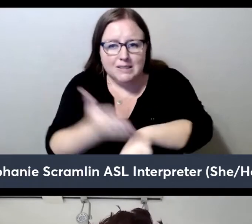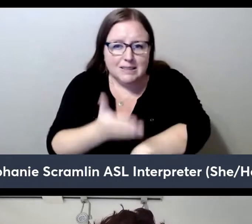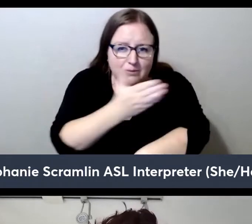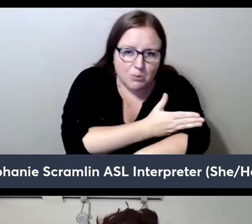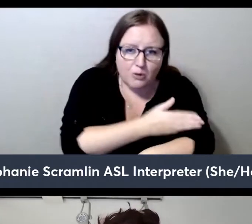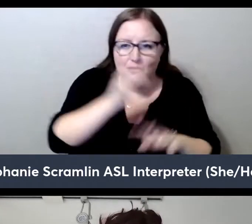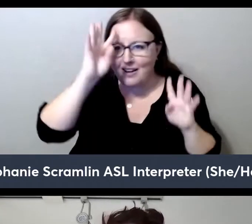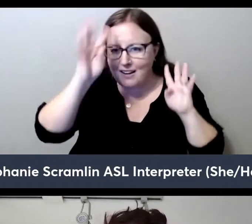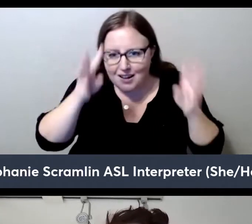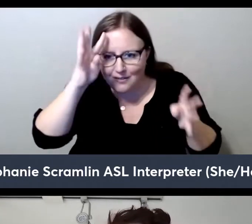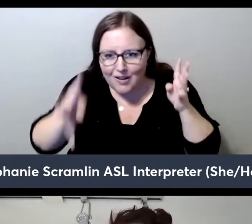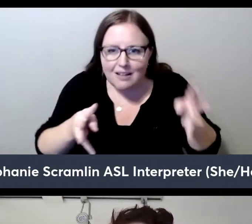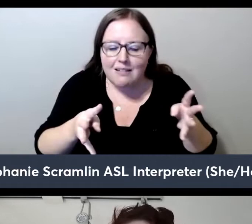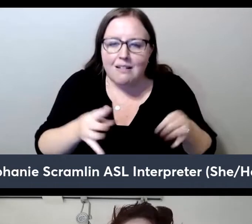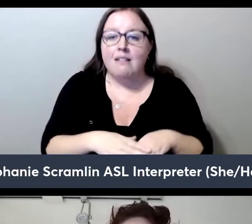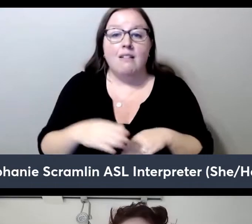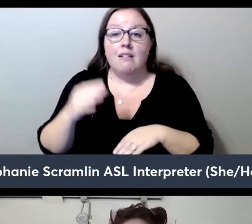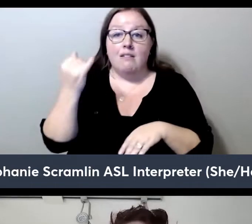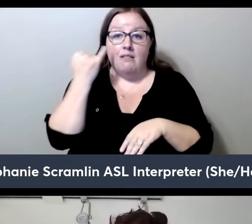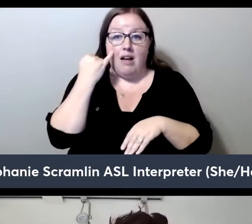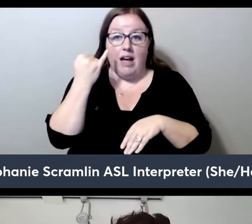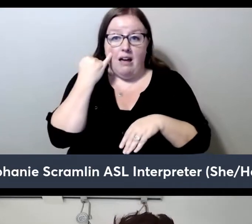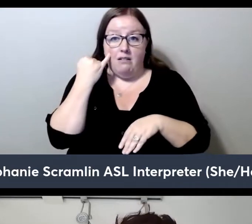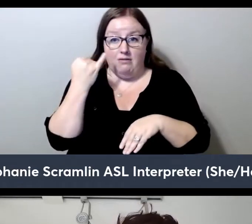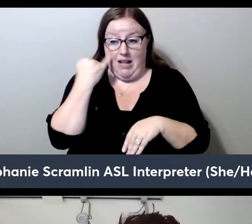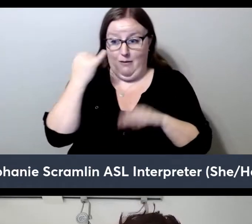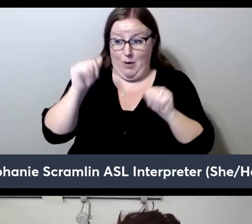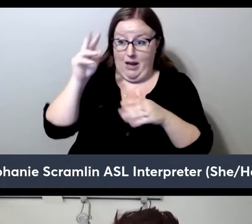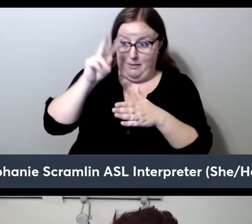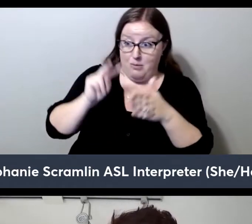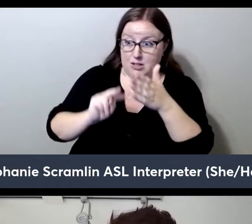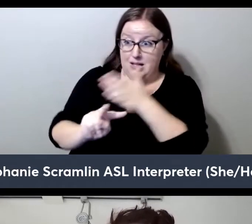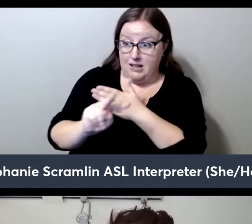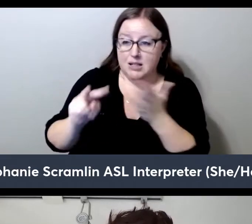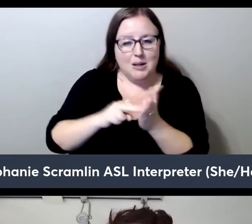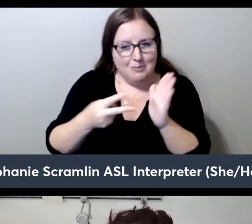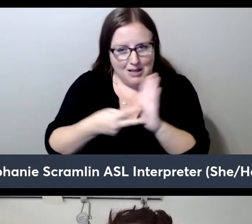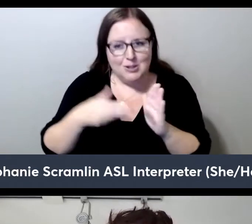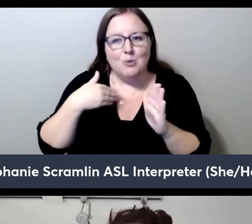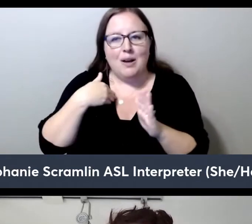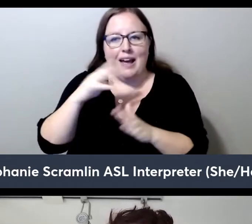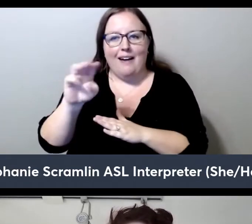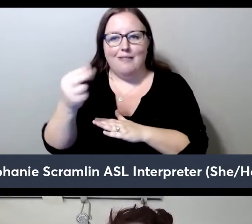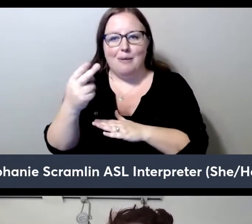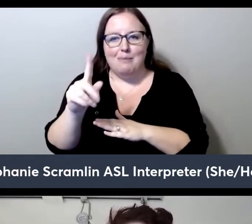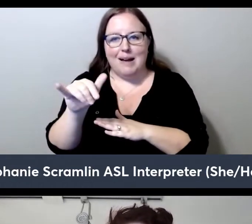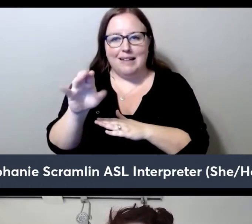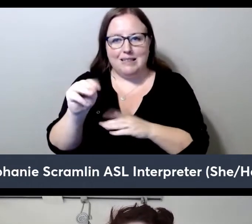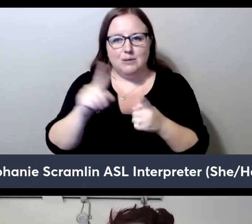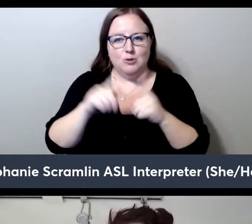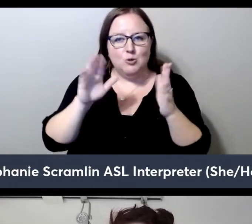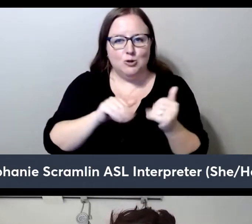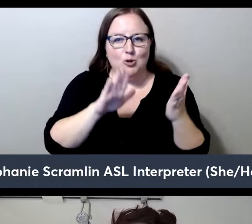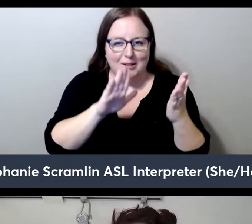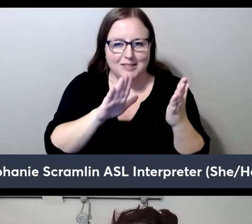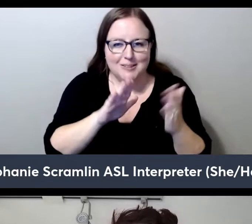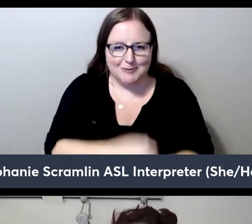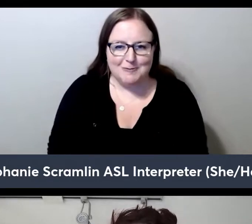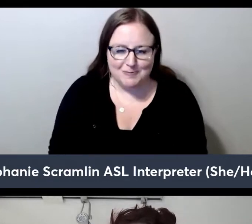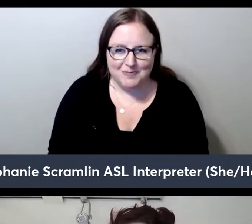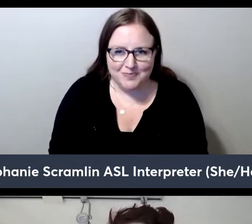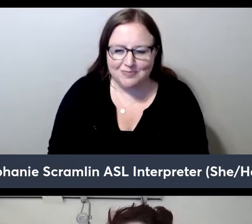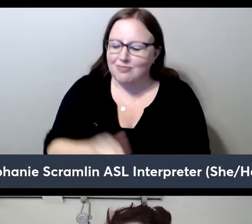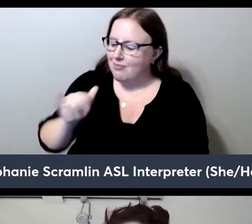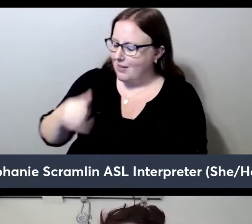innovating. And then things that have been predictable, we've already got a mechanism to address those, right? Mm-hmm. That makes total